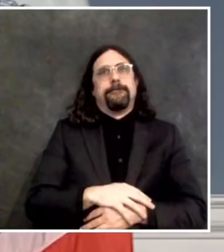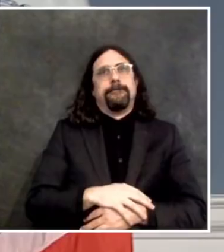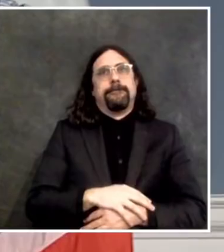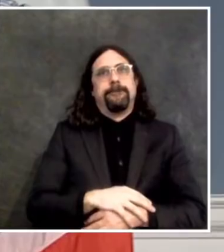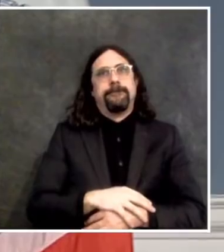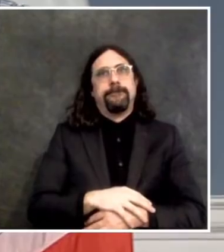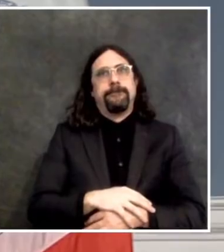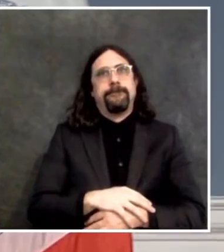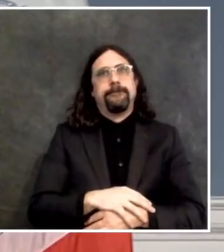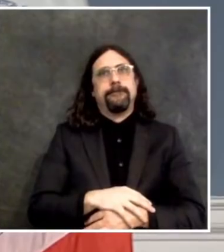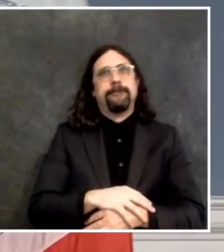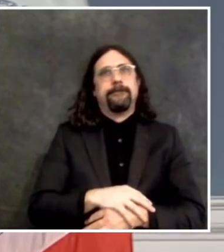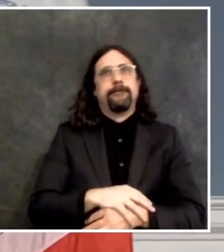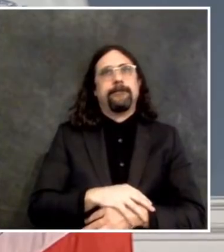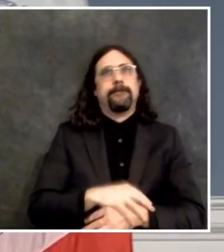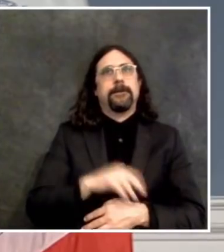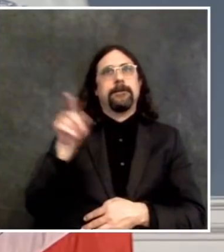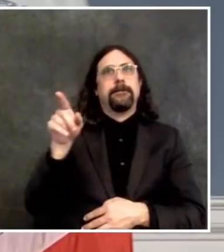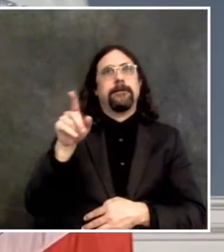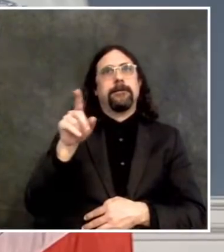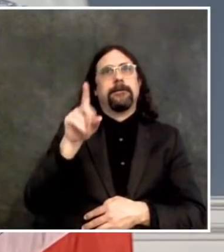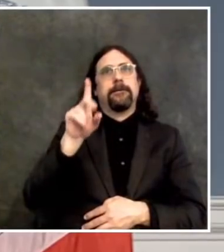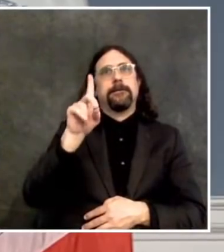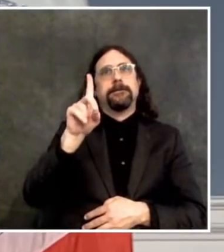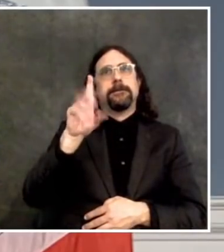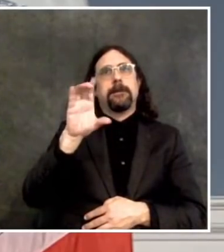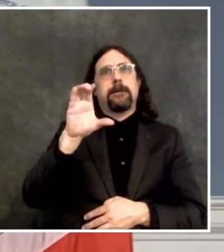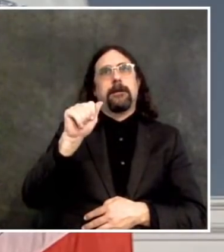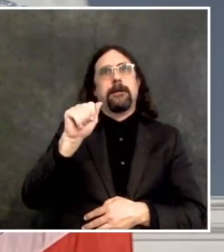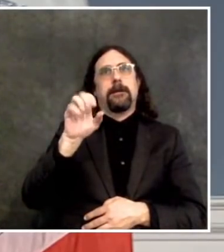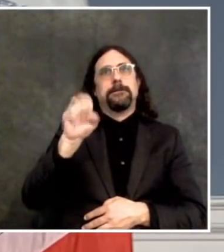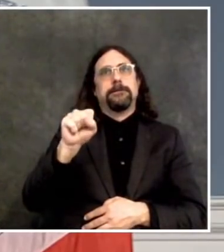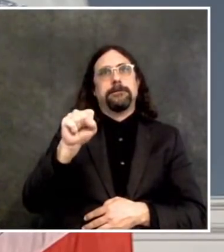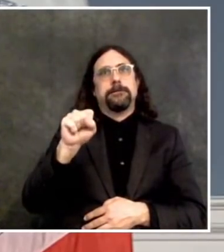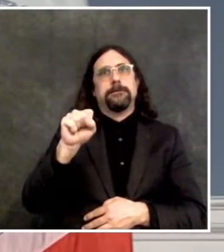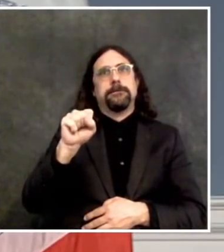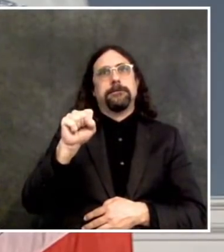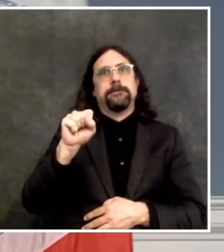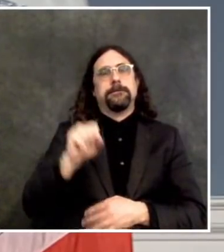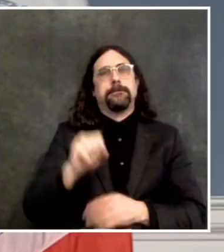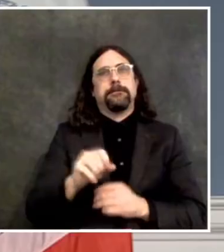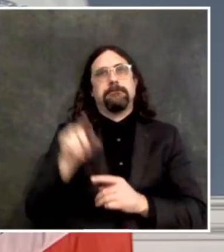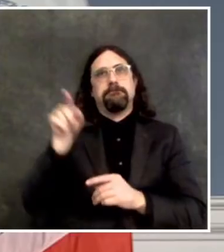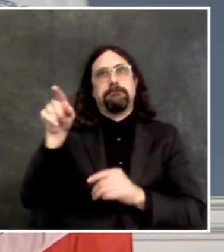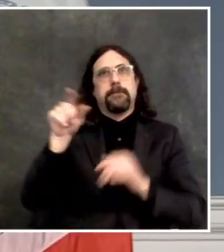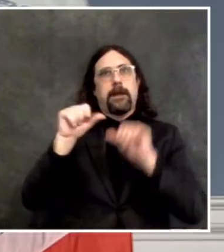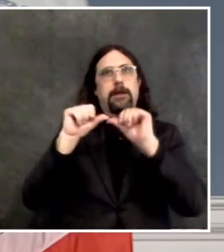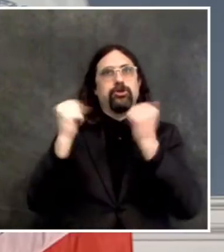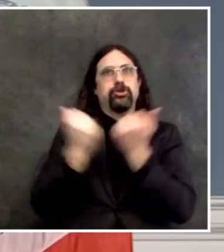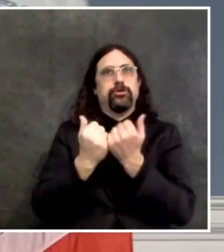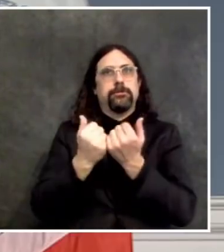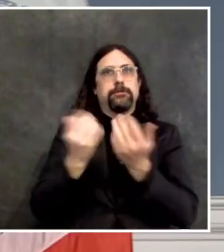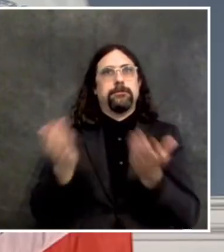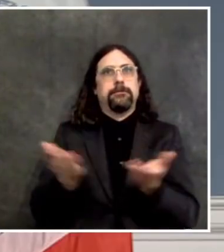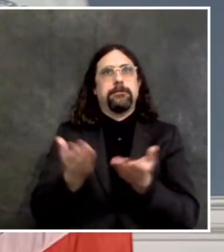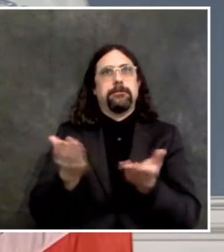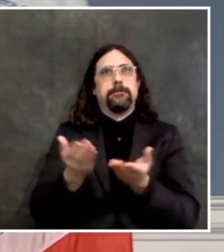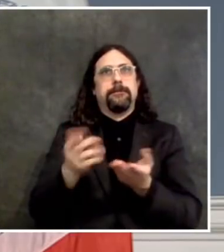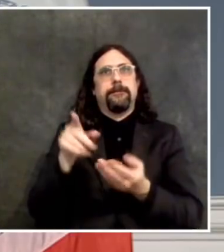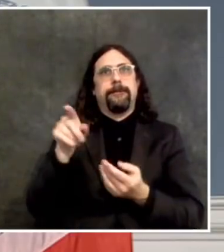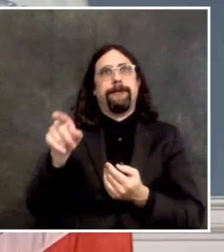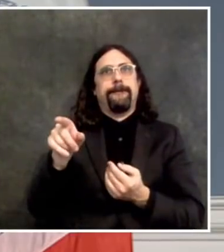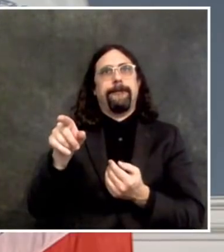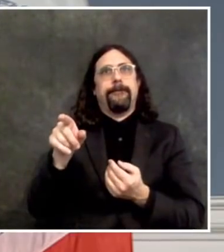everyone else to get the help they need. Well, now they've lost a dear colleague and a leader in that agency, Lenin